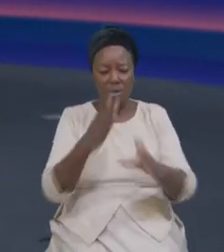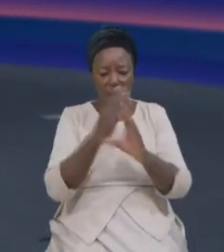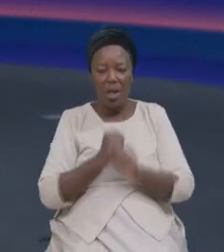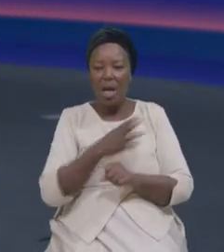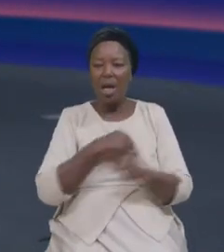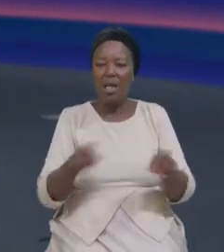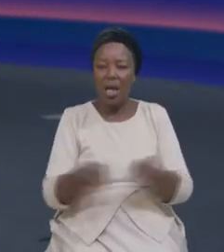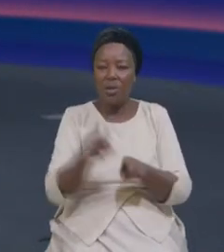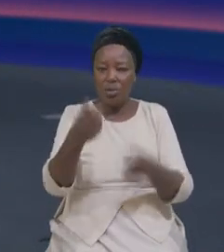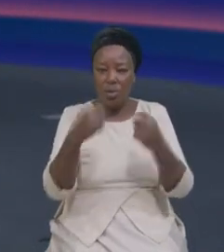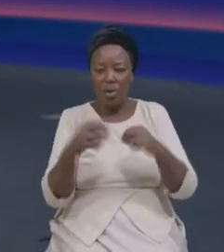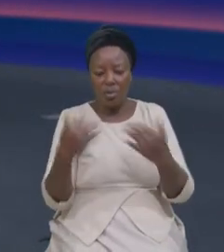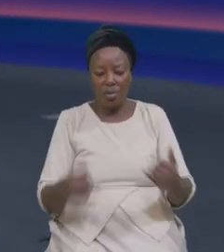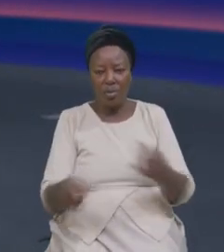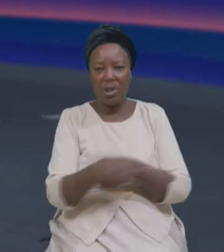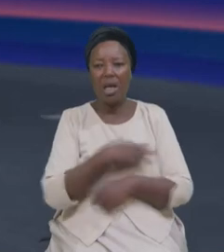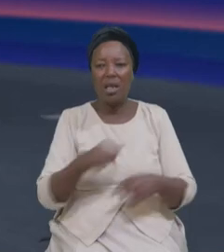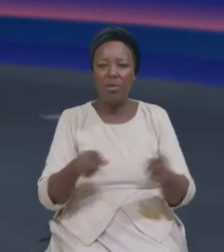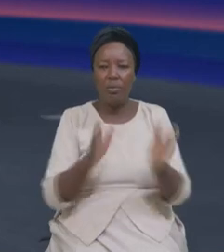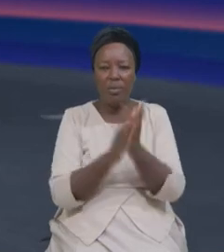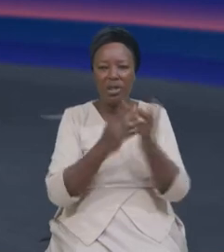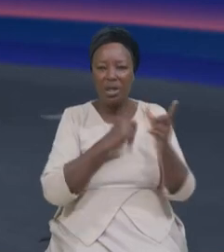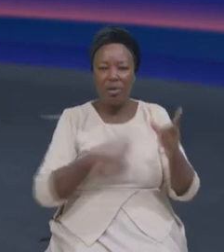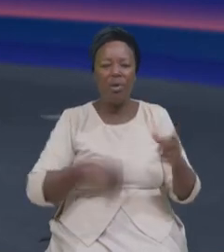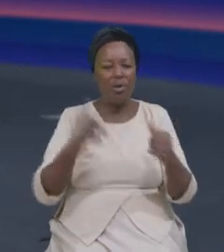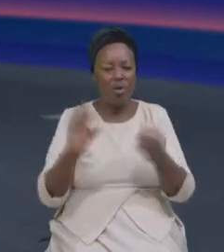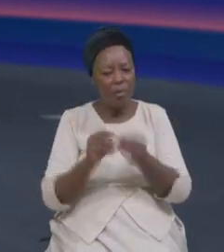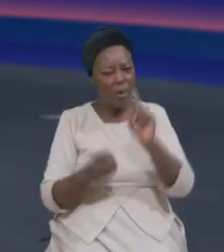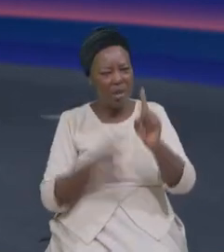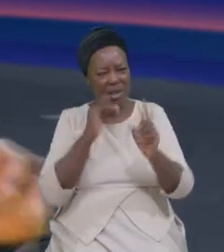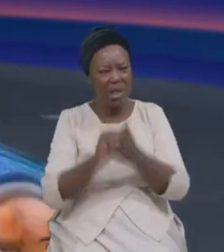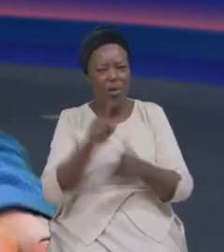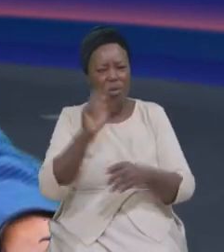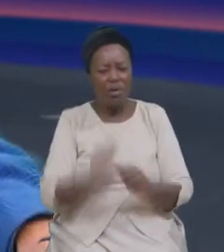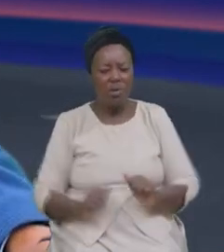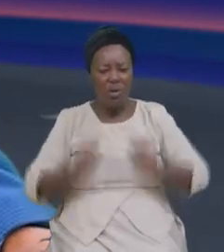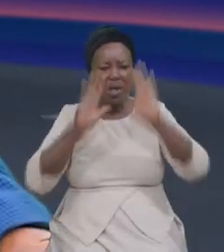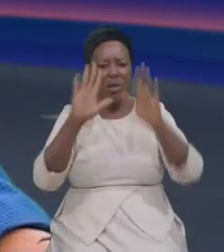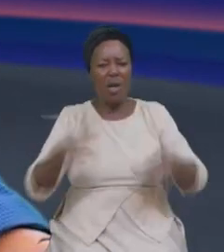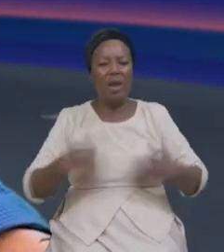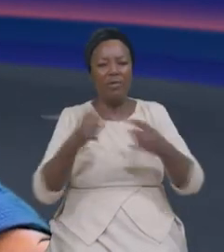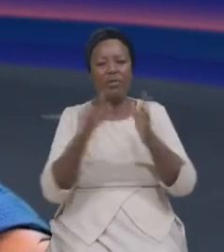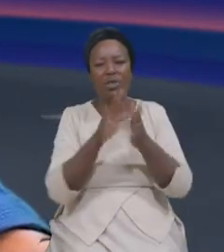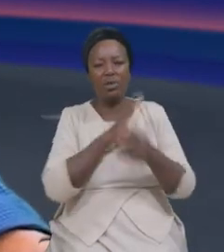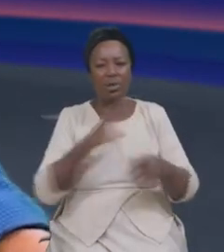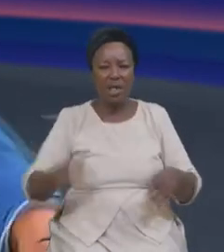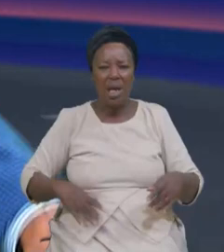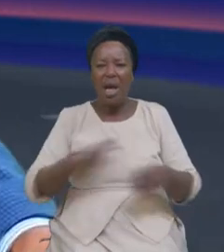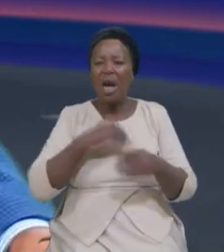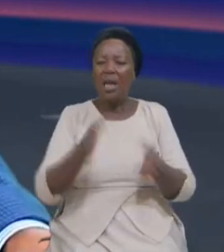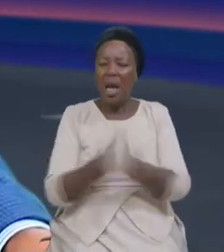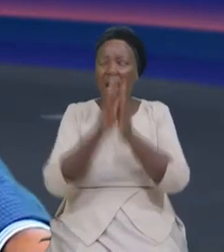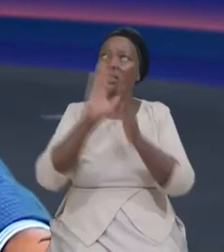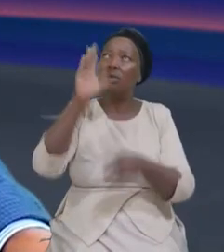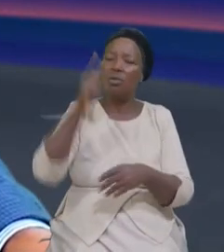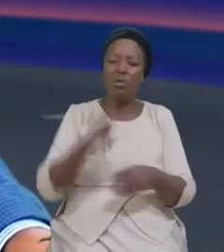we're praising the Lord, first of all, we must give our life to the Lord. And we just say, the God who can do all this, He is